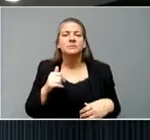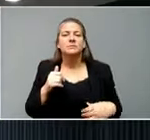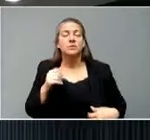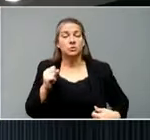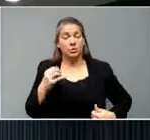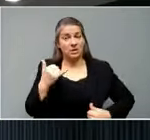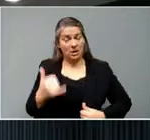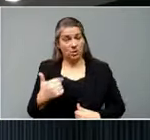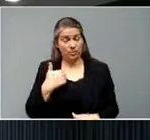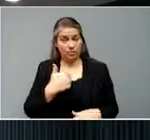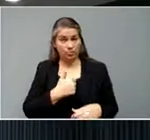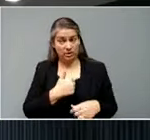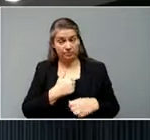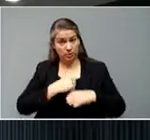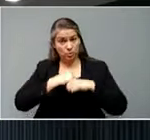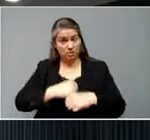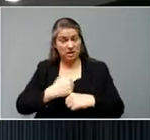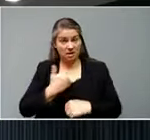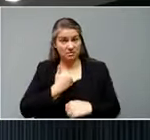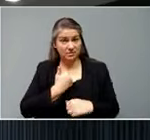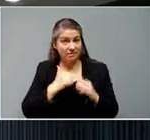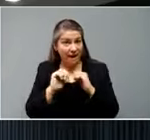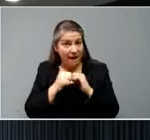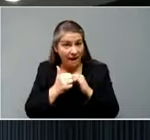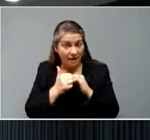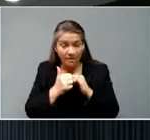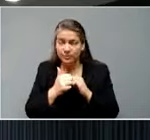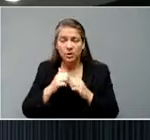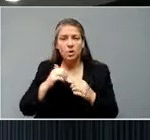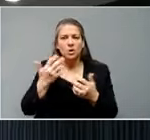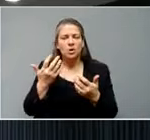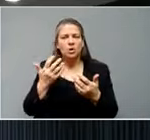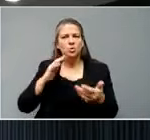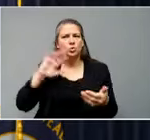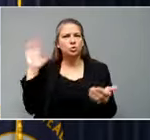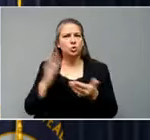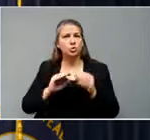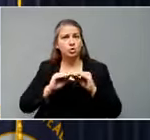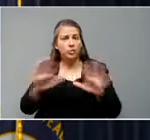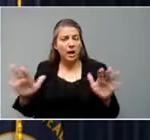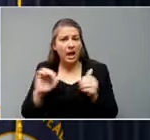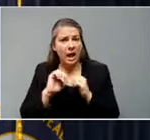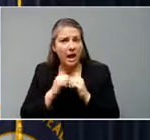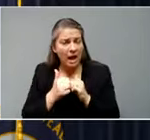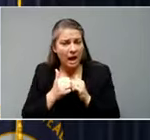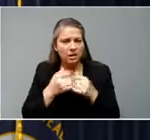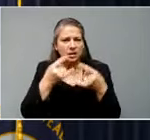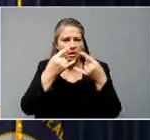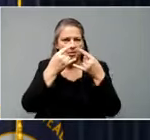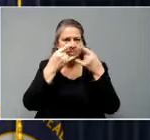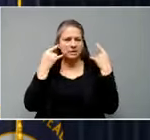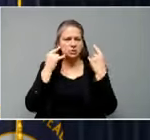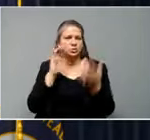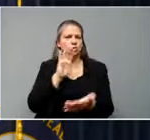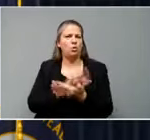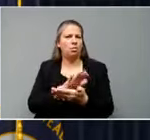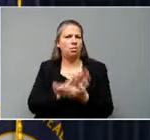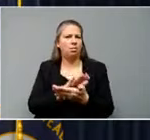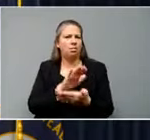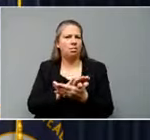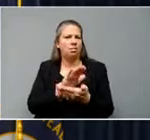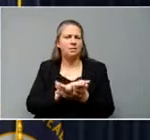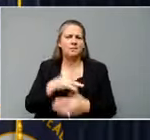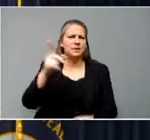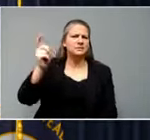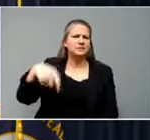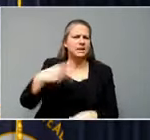to protect ourselves that reduce community spread, like universal masking in schools, we need to keep